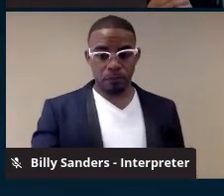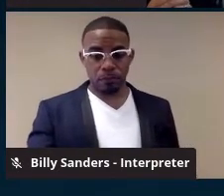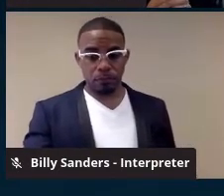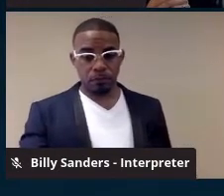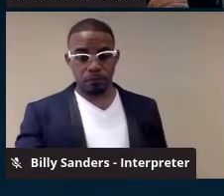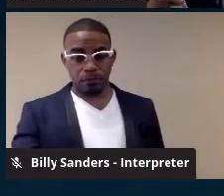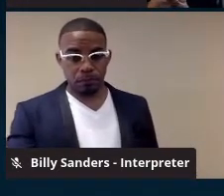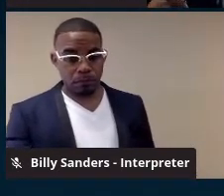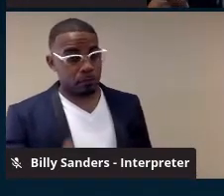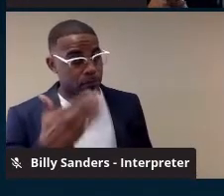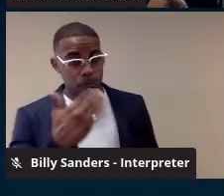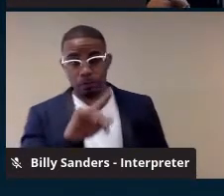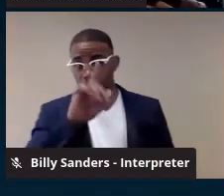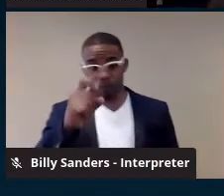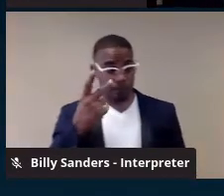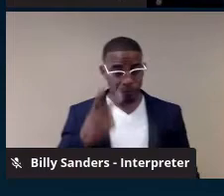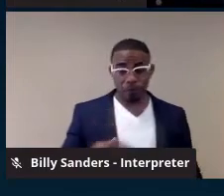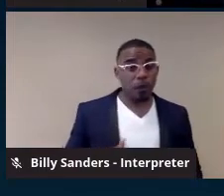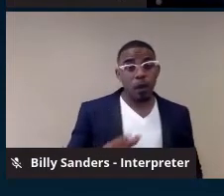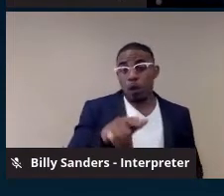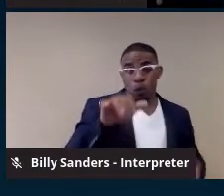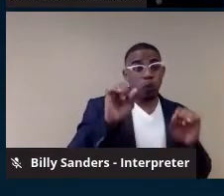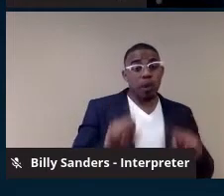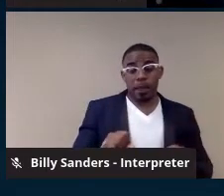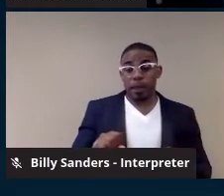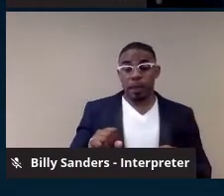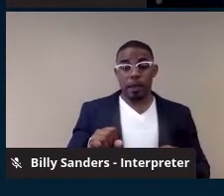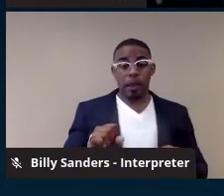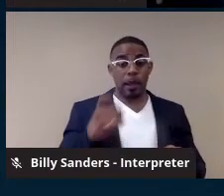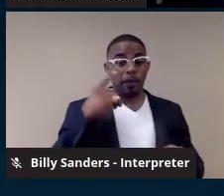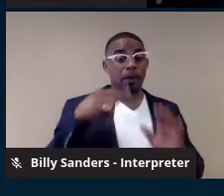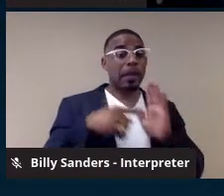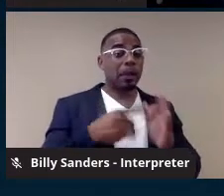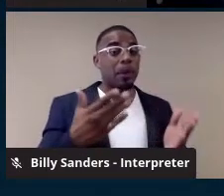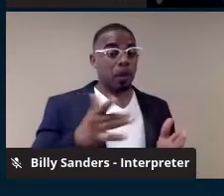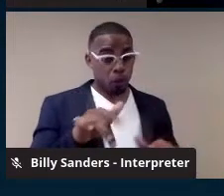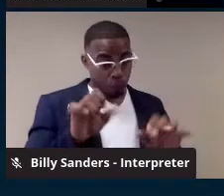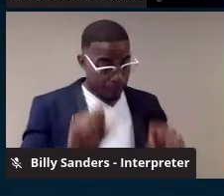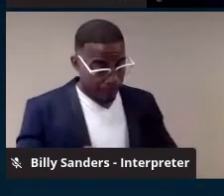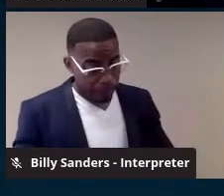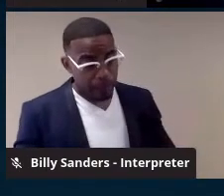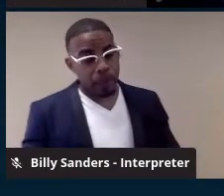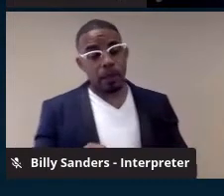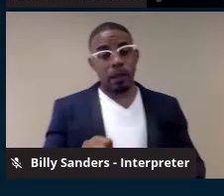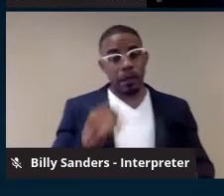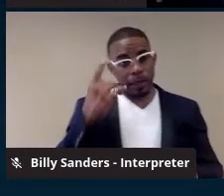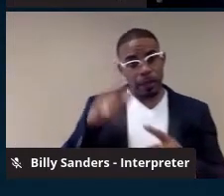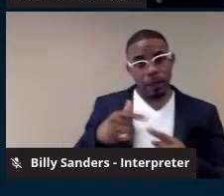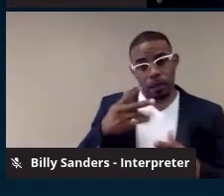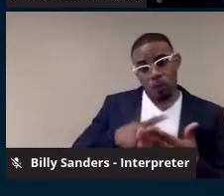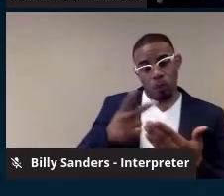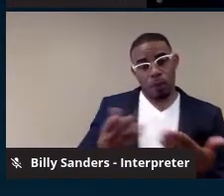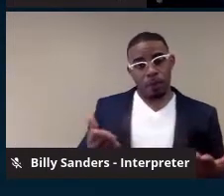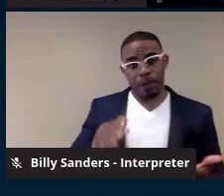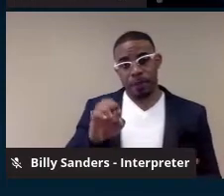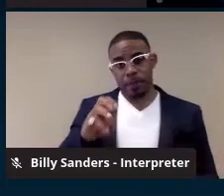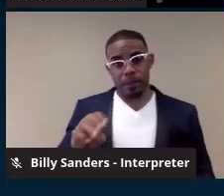injection? Good question. You can. I've not got an example here, but you can. I think in the program